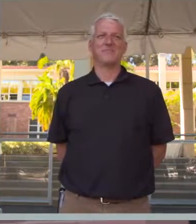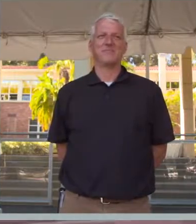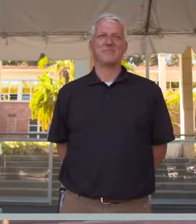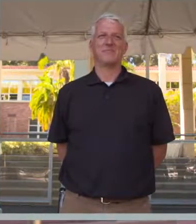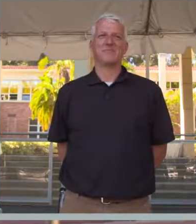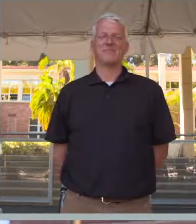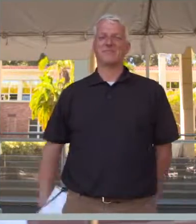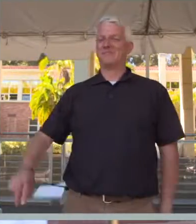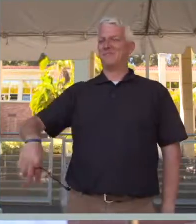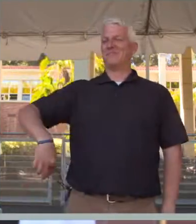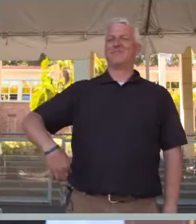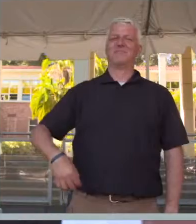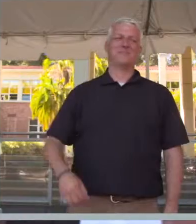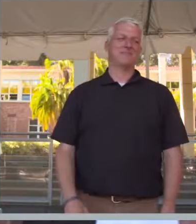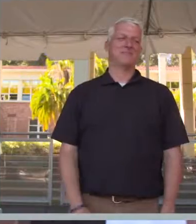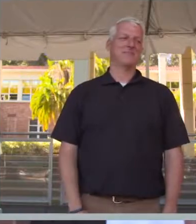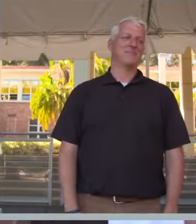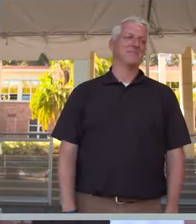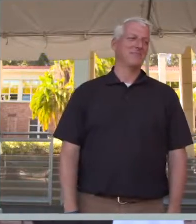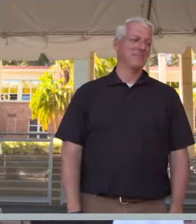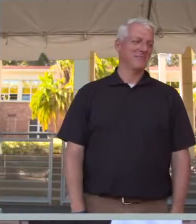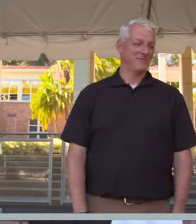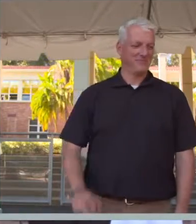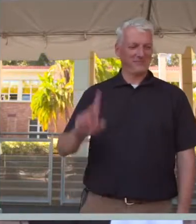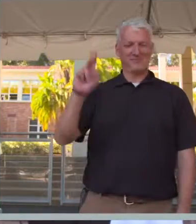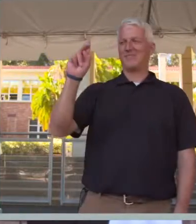Caitlin Maureen Darty.